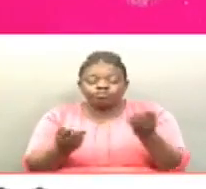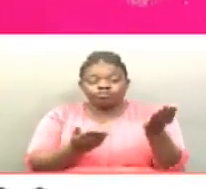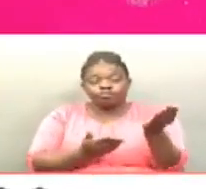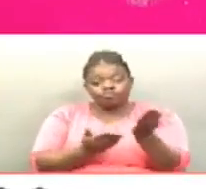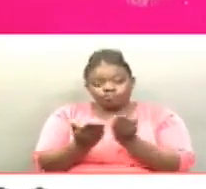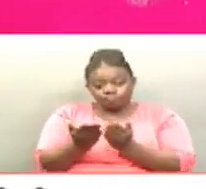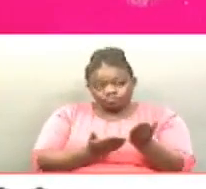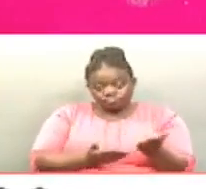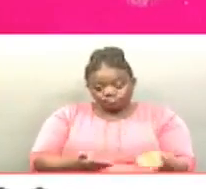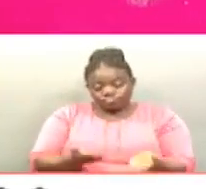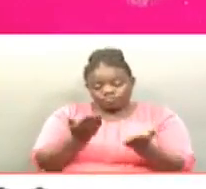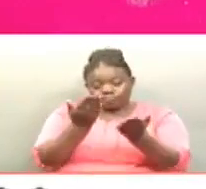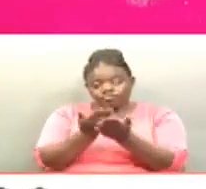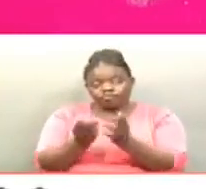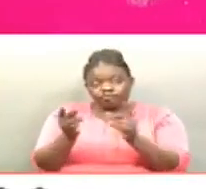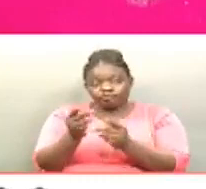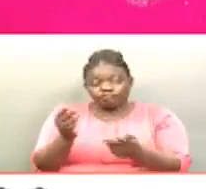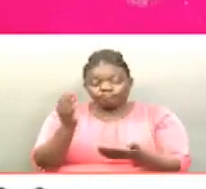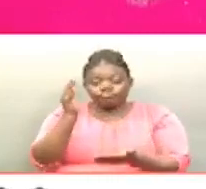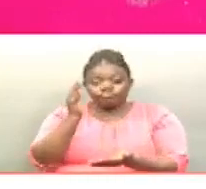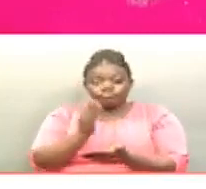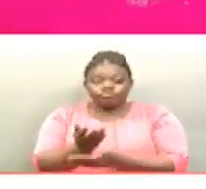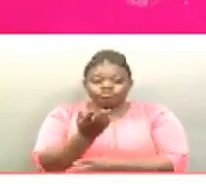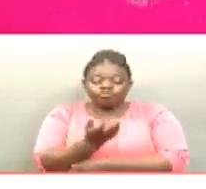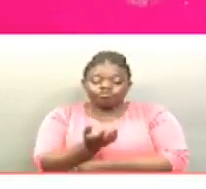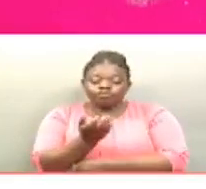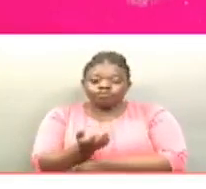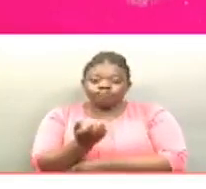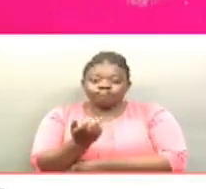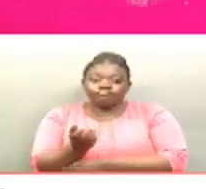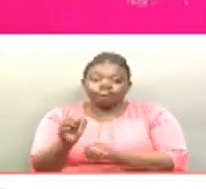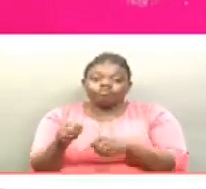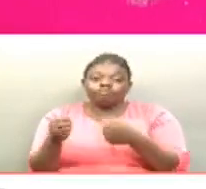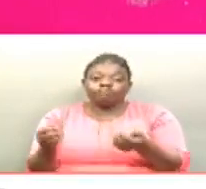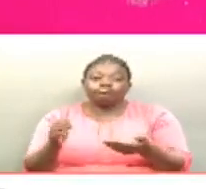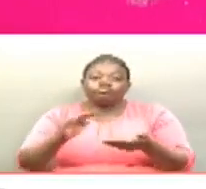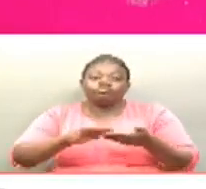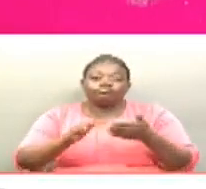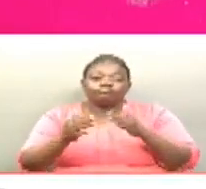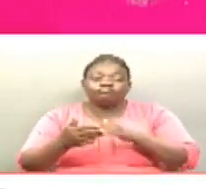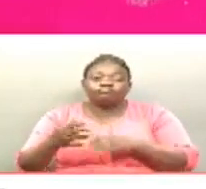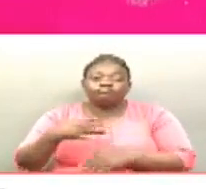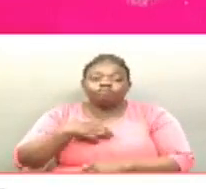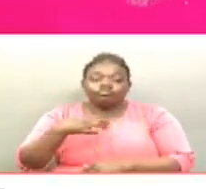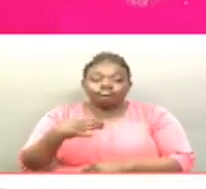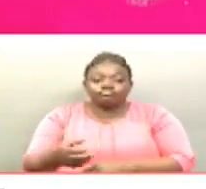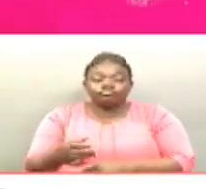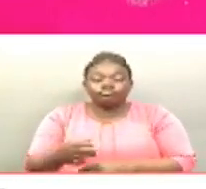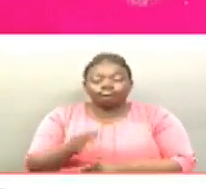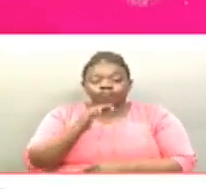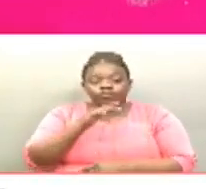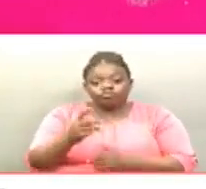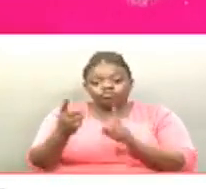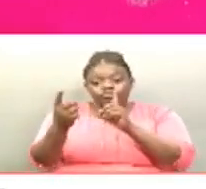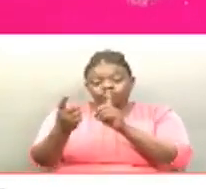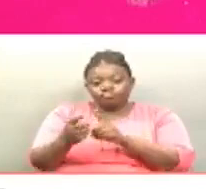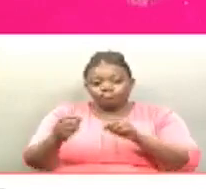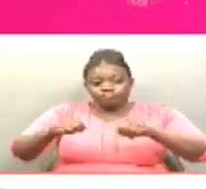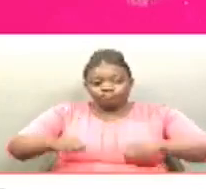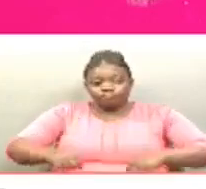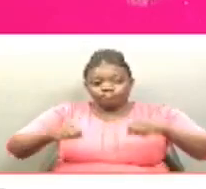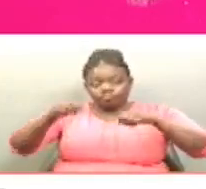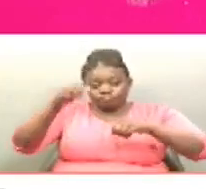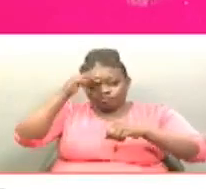n'empeereza. Bw'atyo asabye abantu bakomye okusabiriza nti kuba tekiyinza kubagaggawaza. Abyogedde asisinkanye abakulu mu poliisi abadde